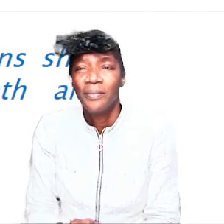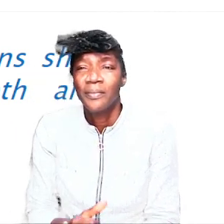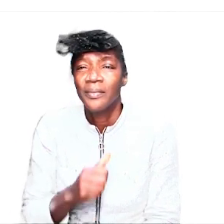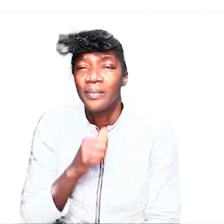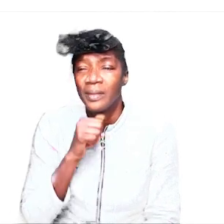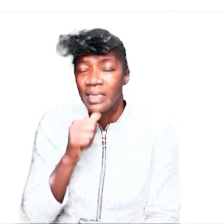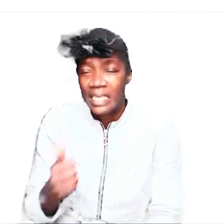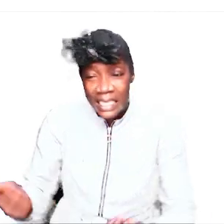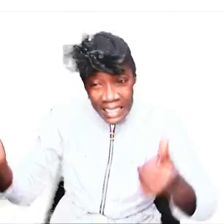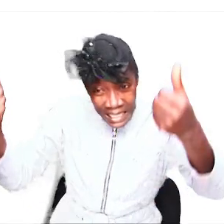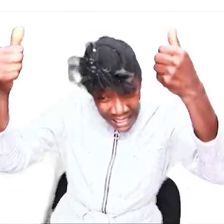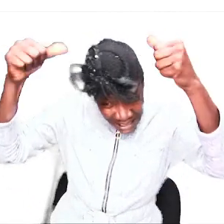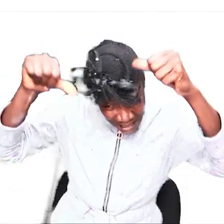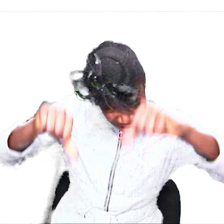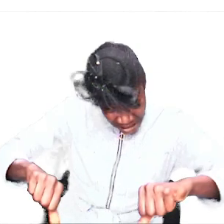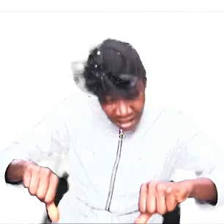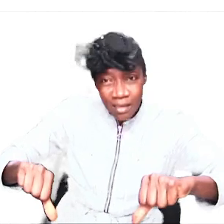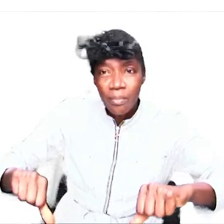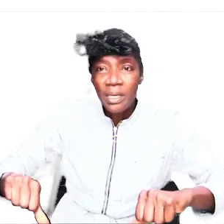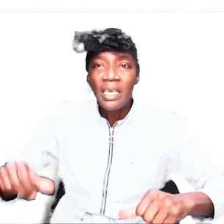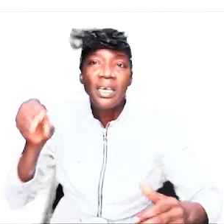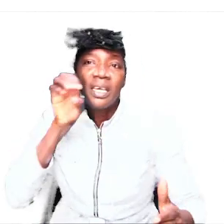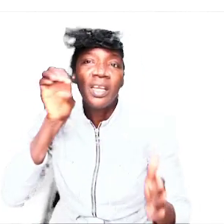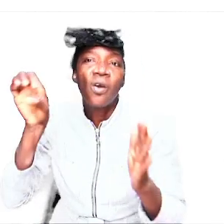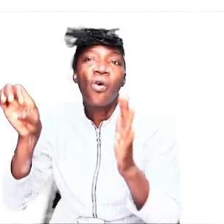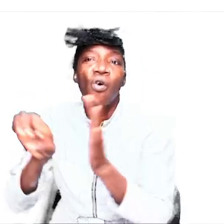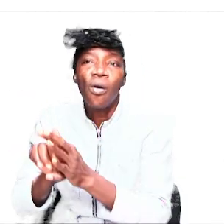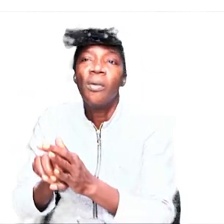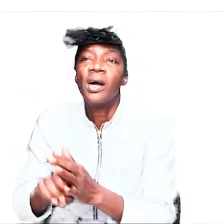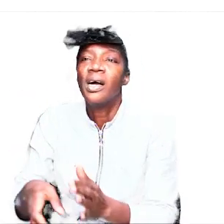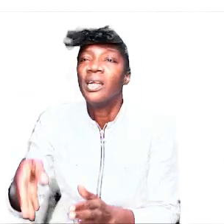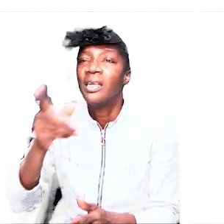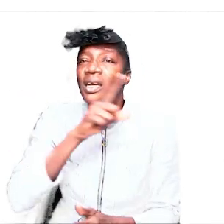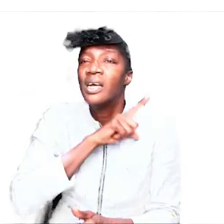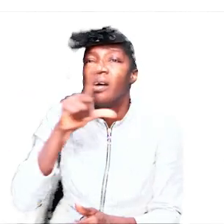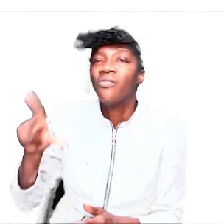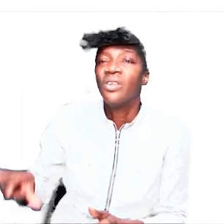disobeyed the command of the Lord.